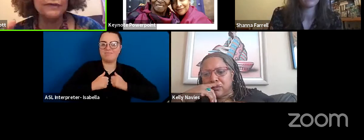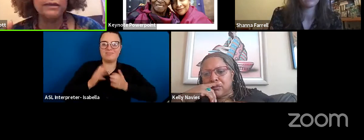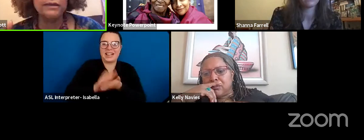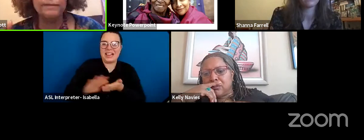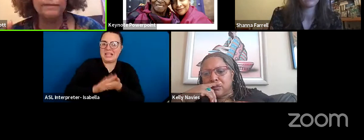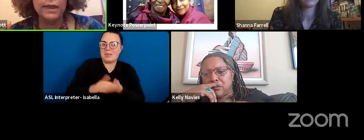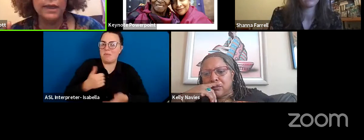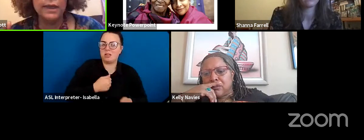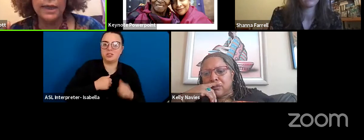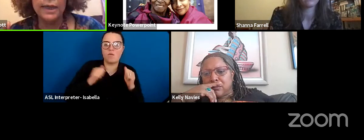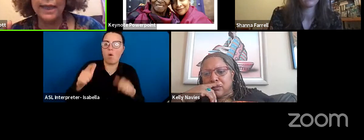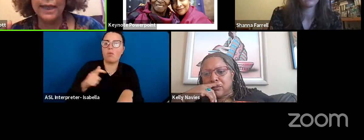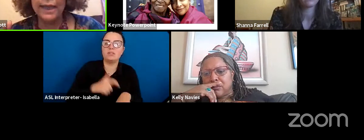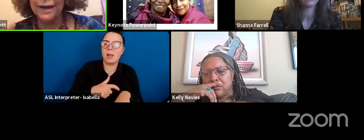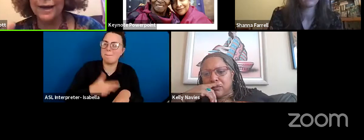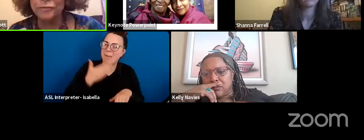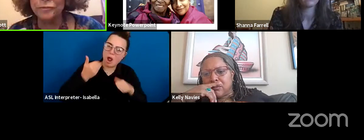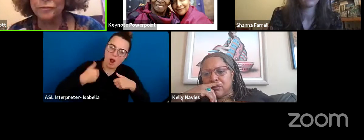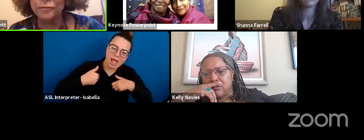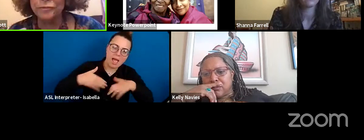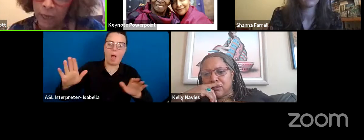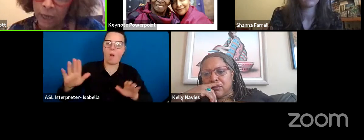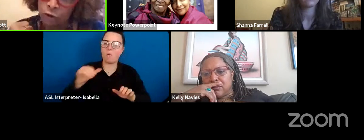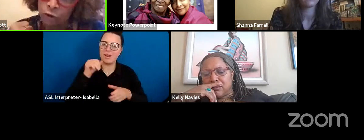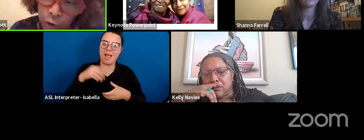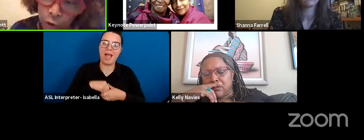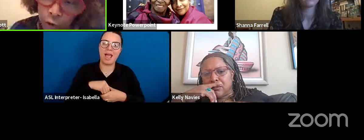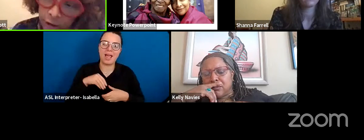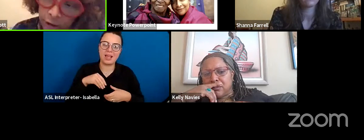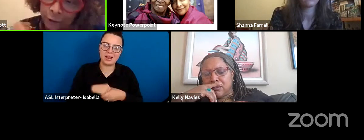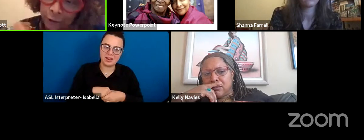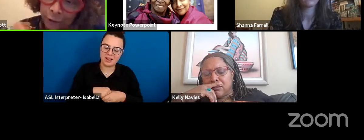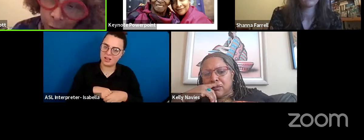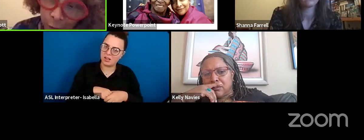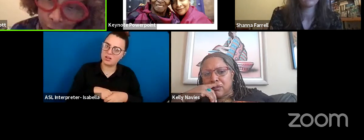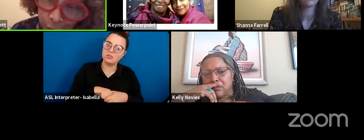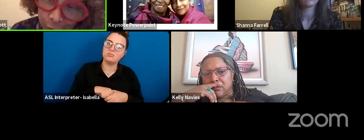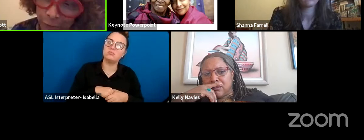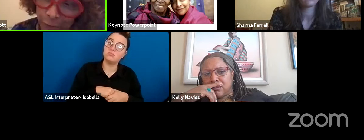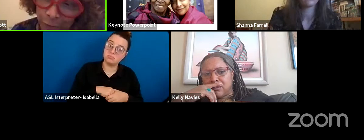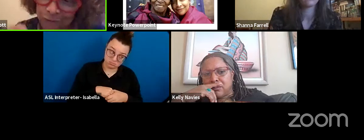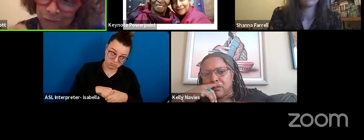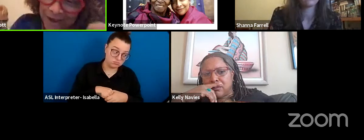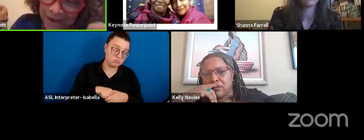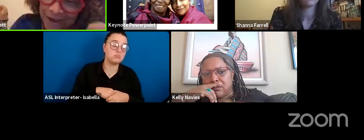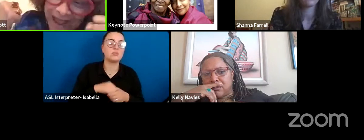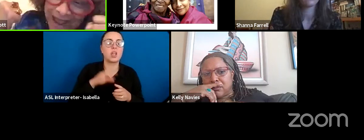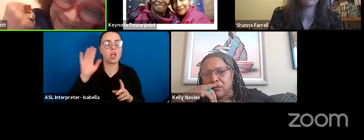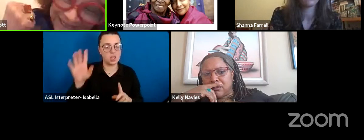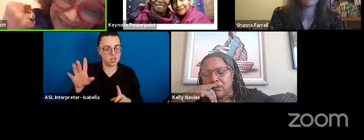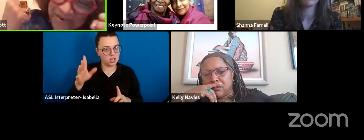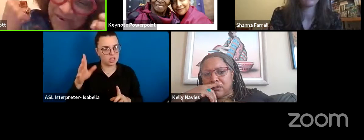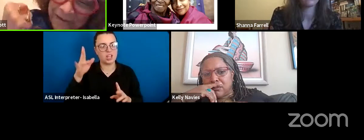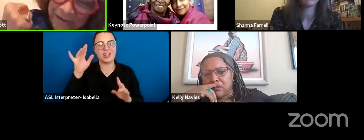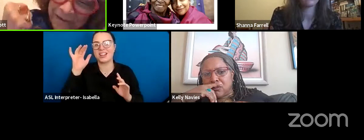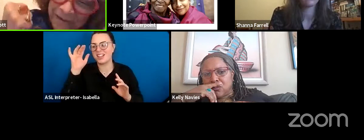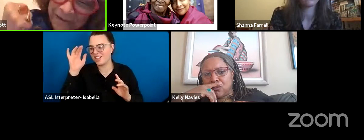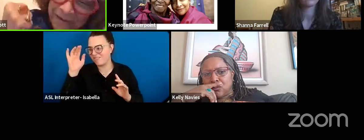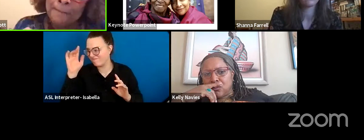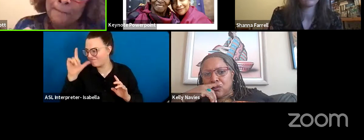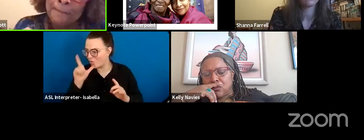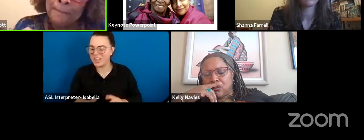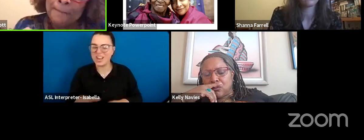interested. And your Heilig Yolk, yeah, and a little Russian dragging things